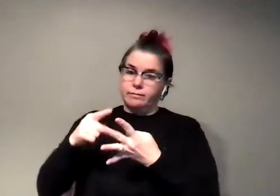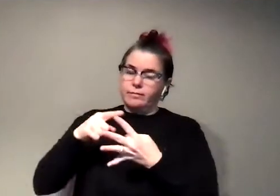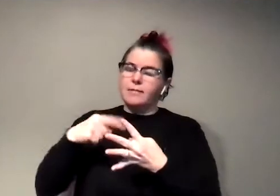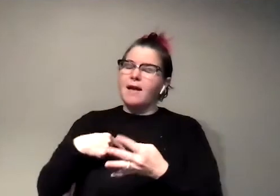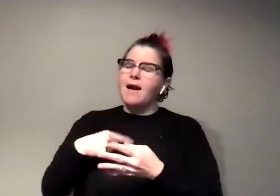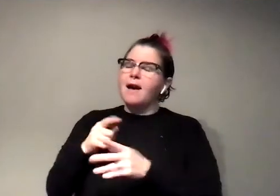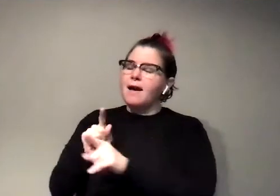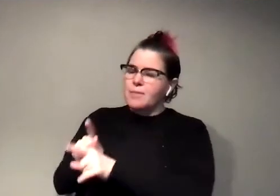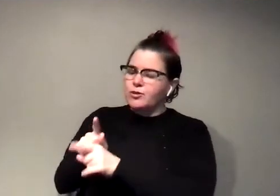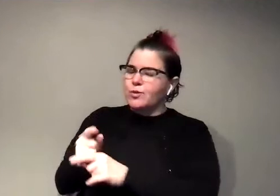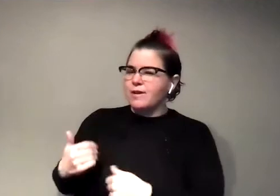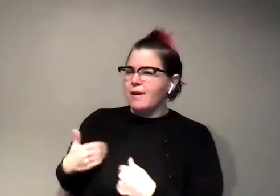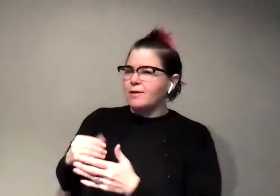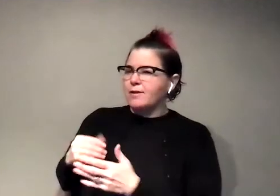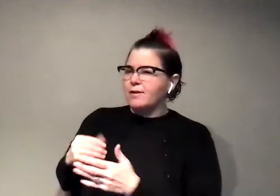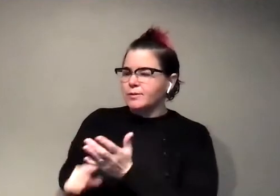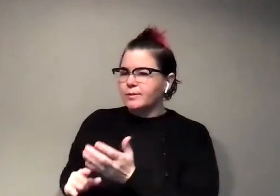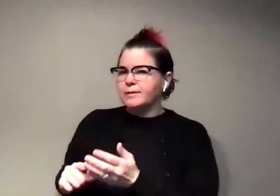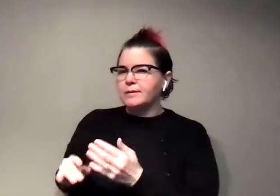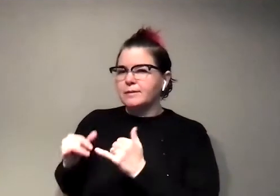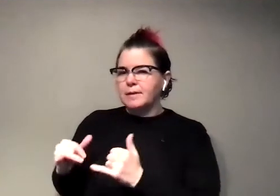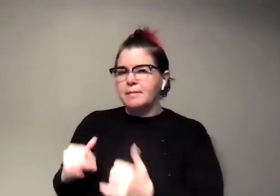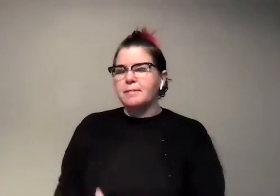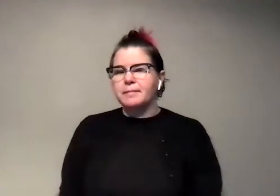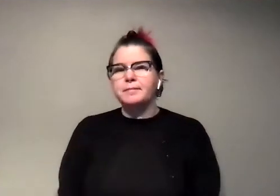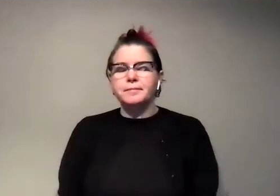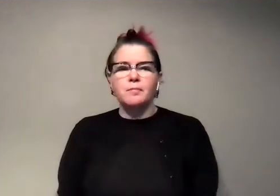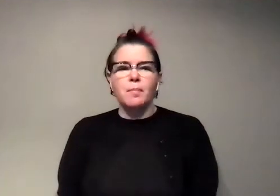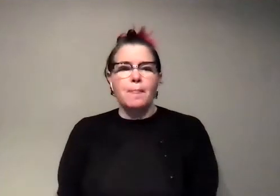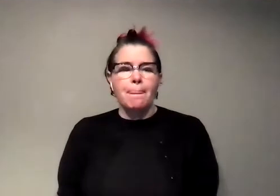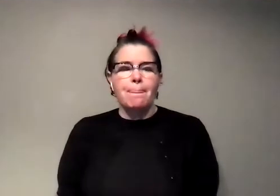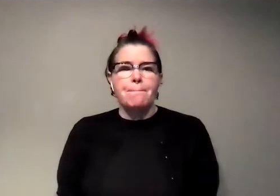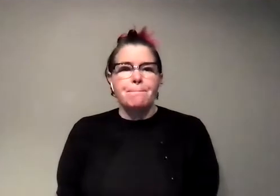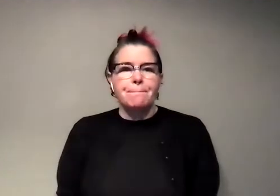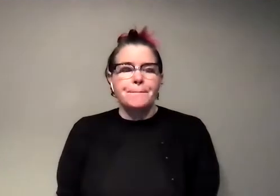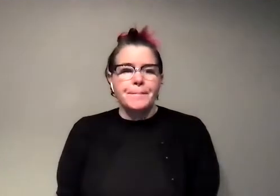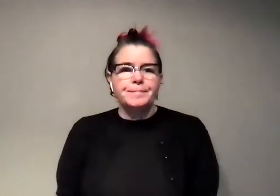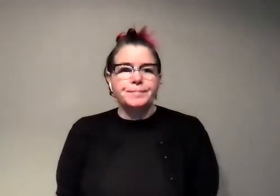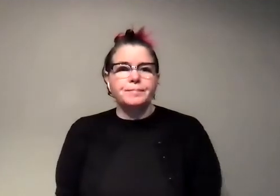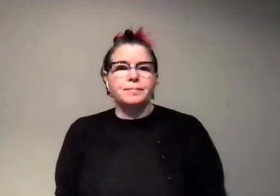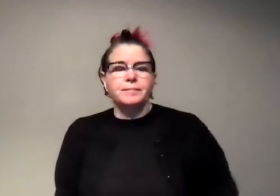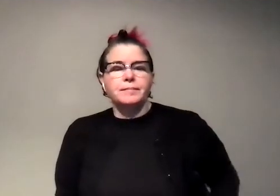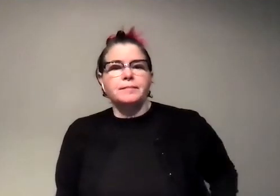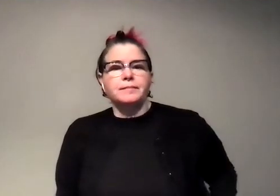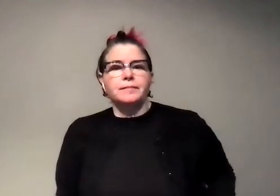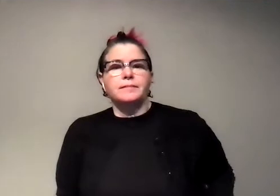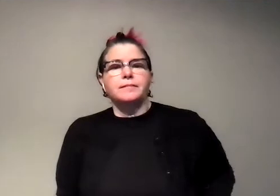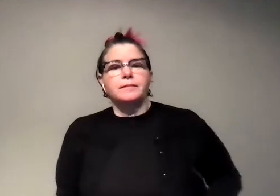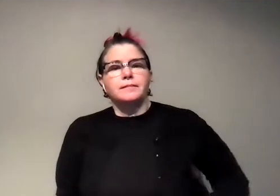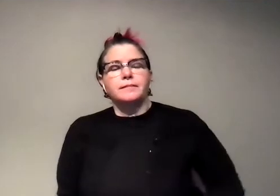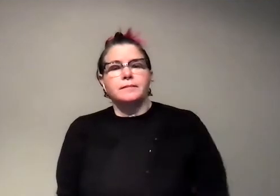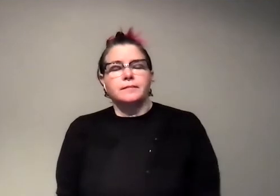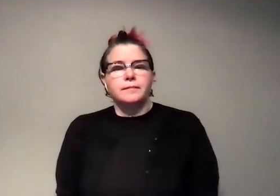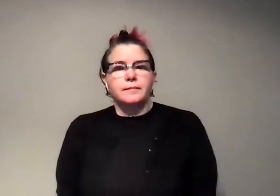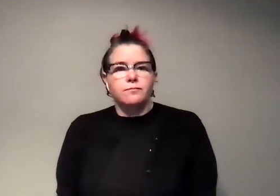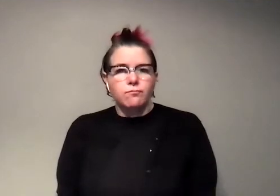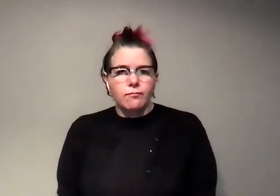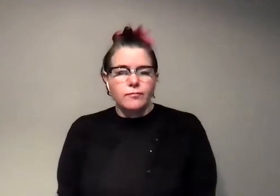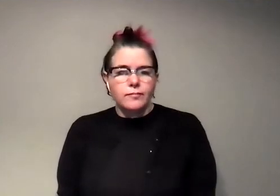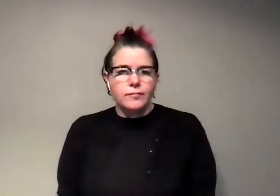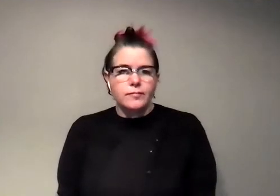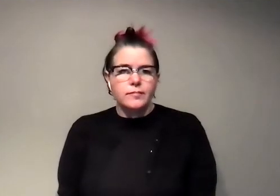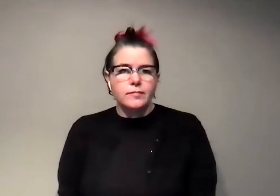mentored, the younger students that were coming in as well. And as far